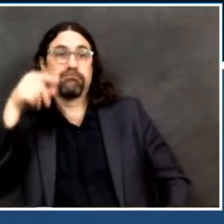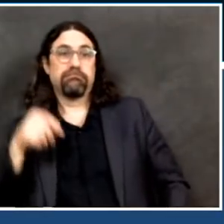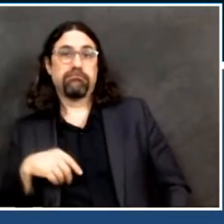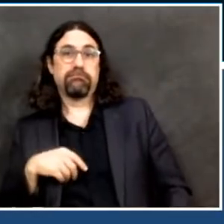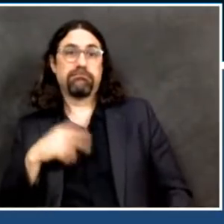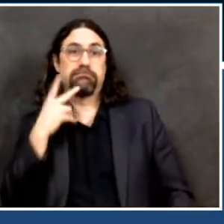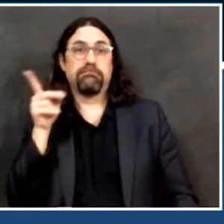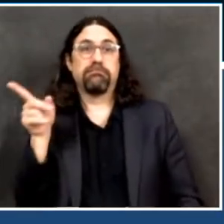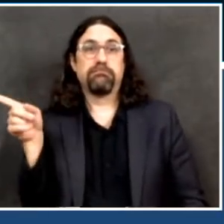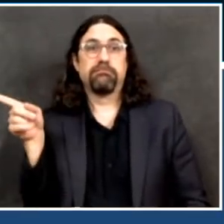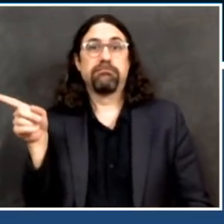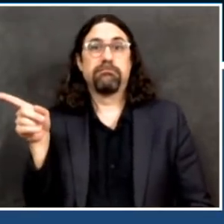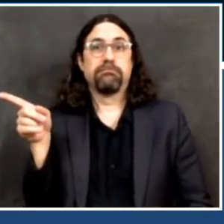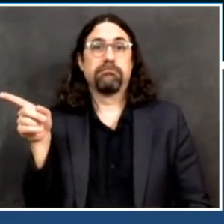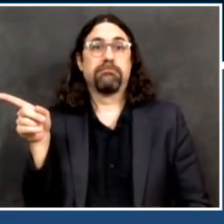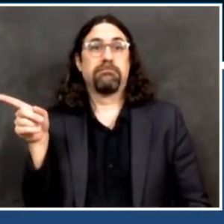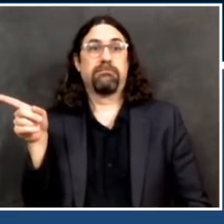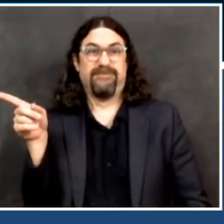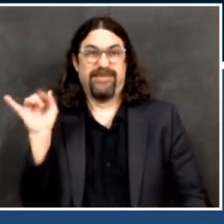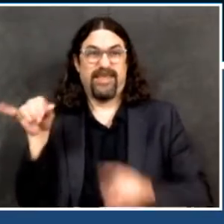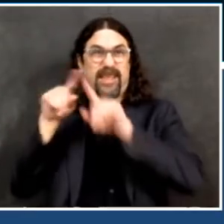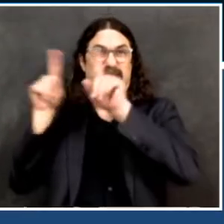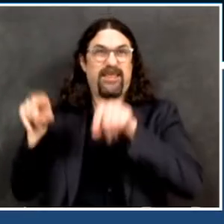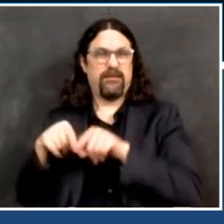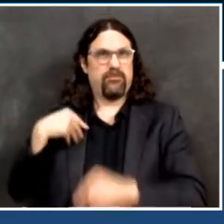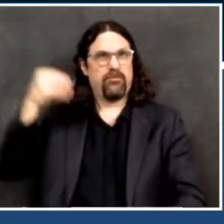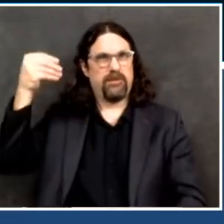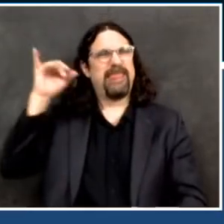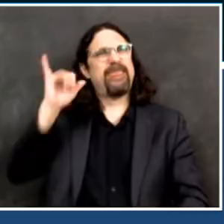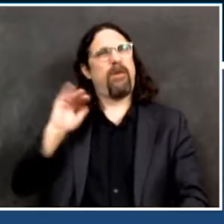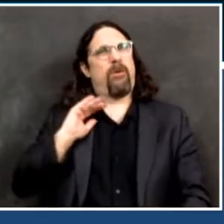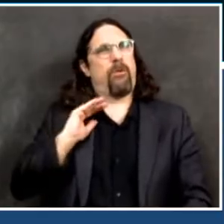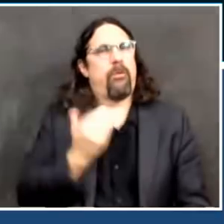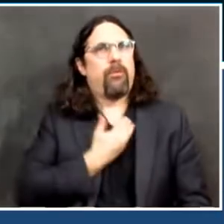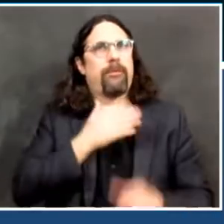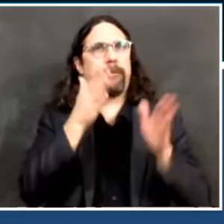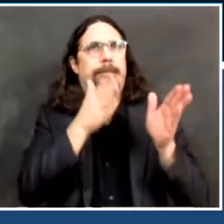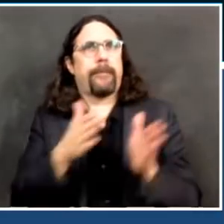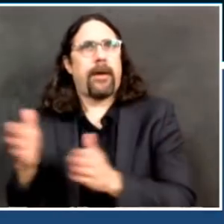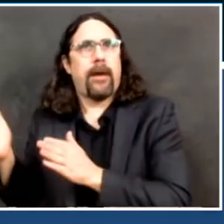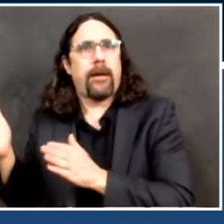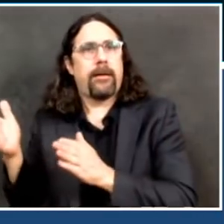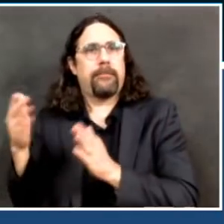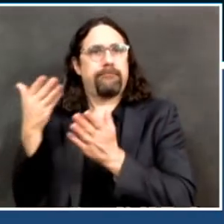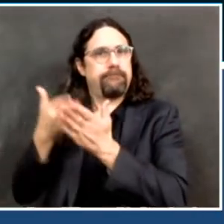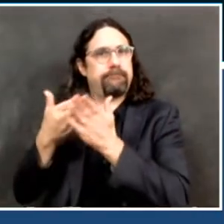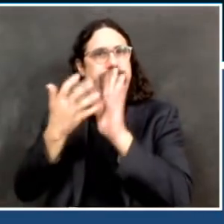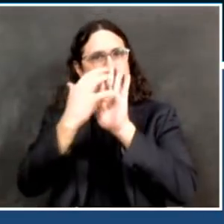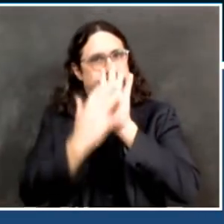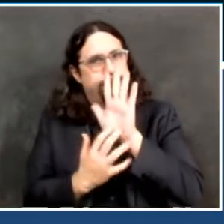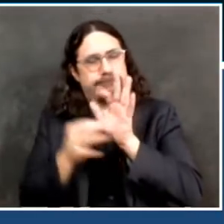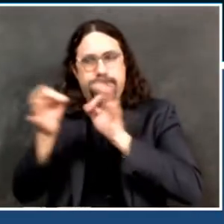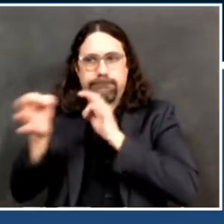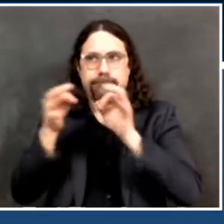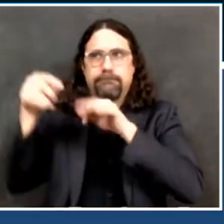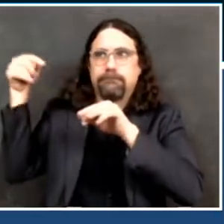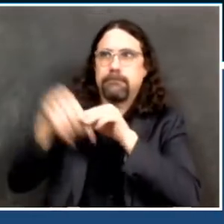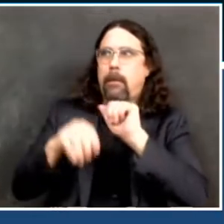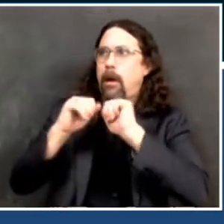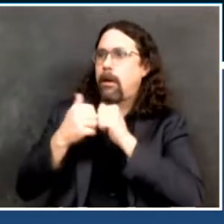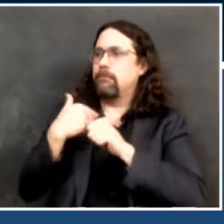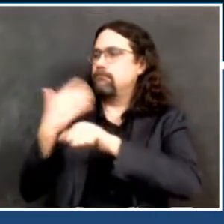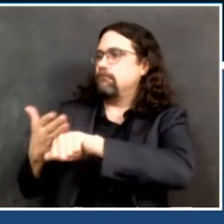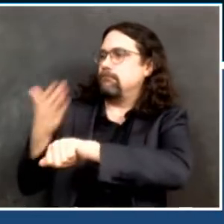sure everyone gets the food they need. Now, this brings us to the bigger picture again, which is if we're going to